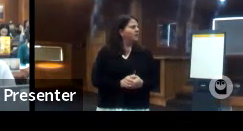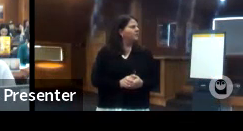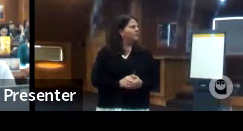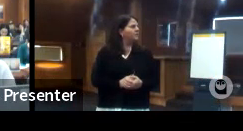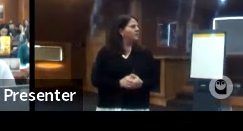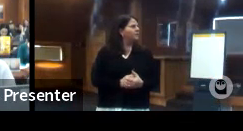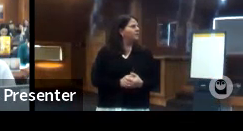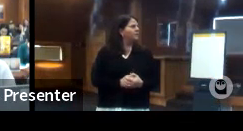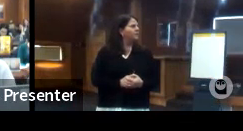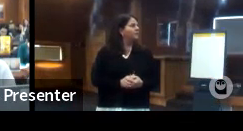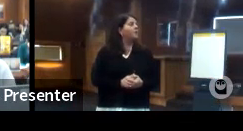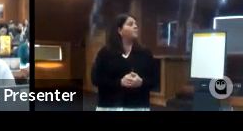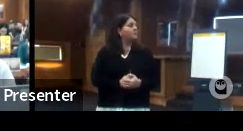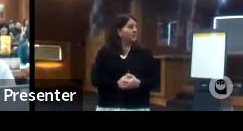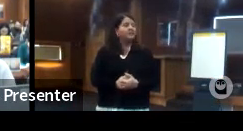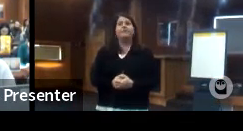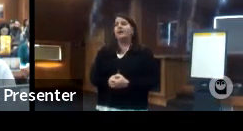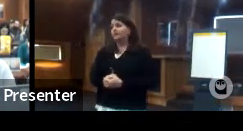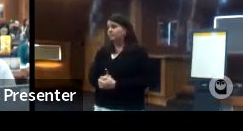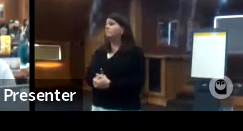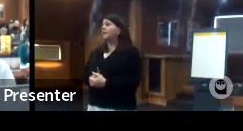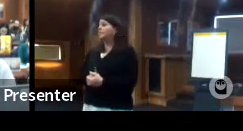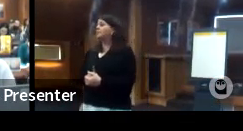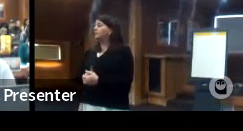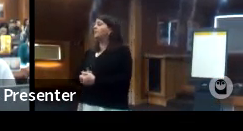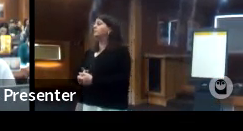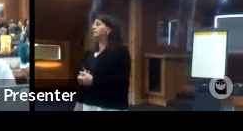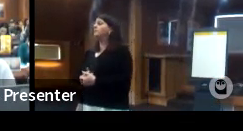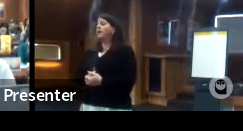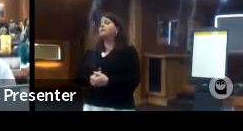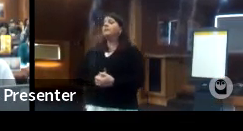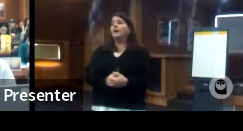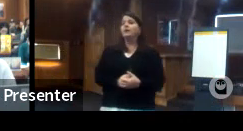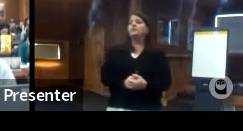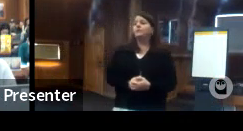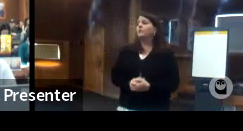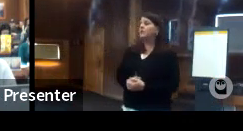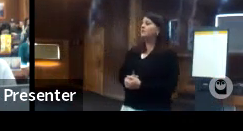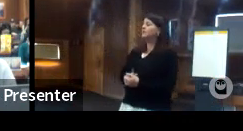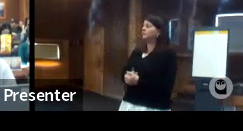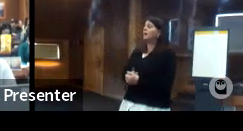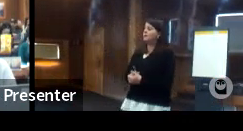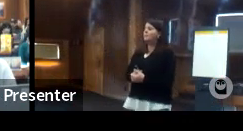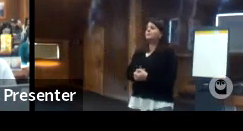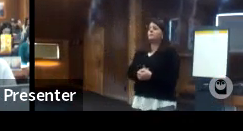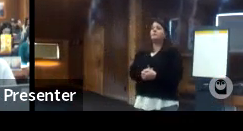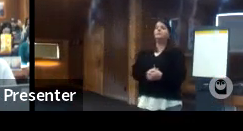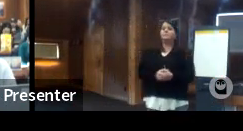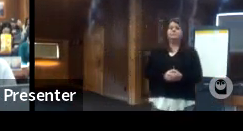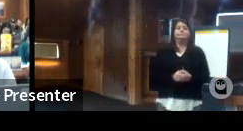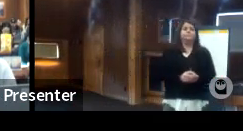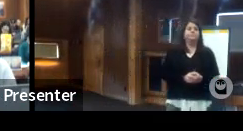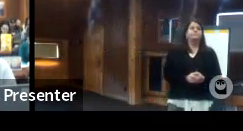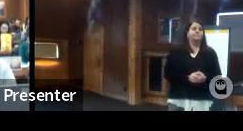Jamie Pitt says, I also think it's helpful to go and watch other people testify. Absolutely. In trials and at hearings, if you have the chance to do that,